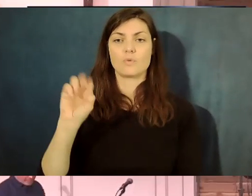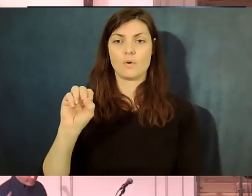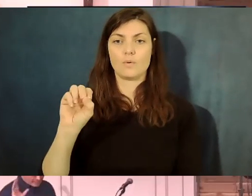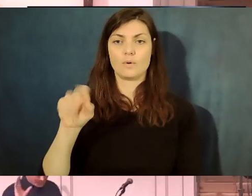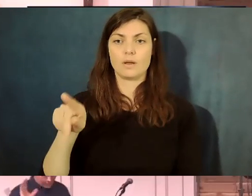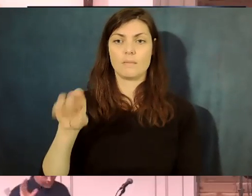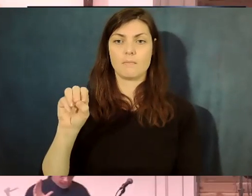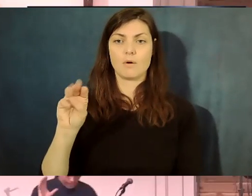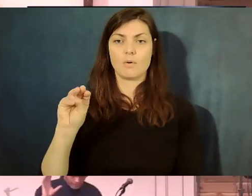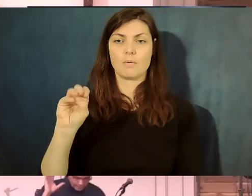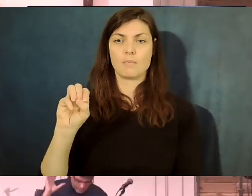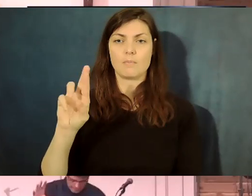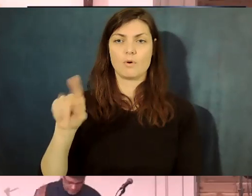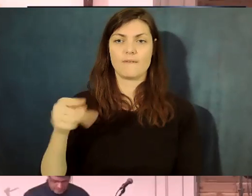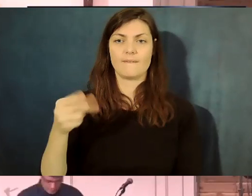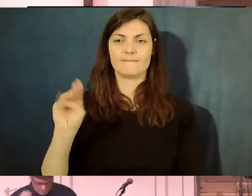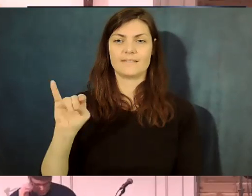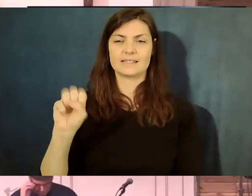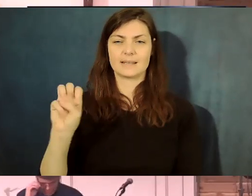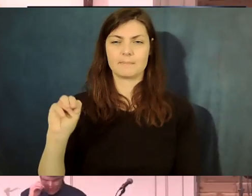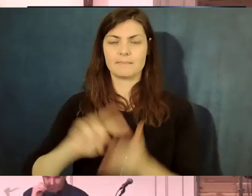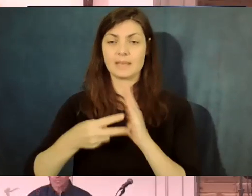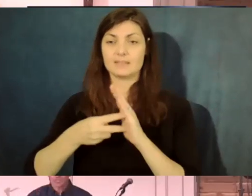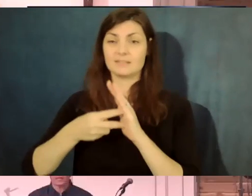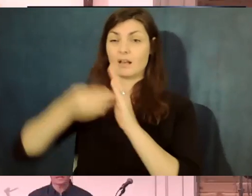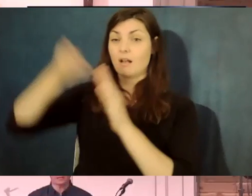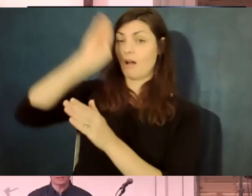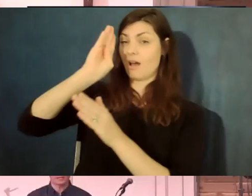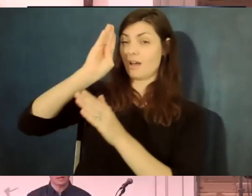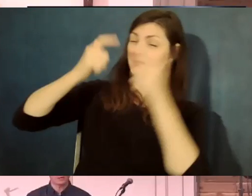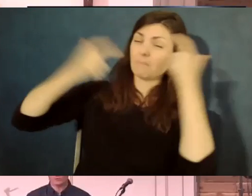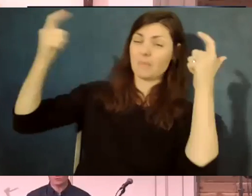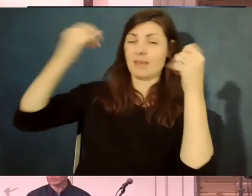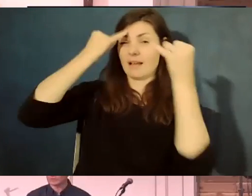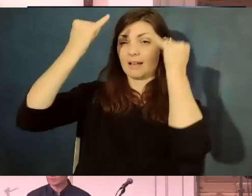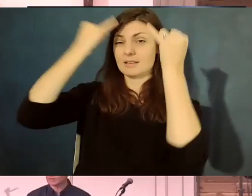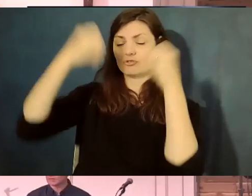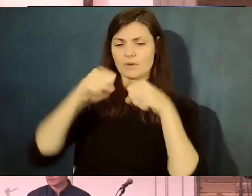explain God things in human terms. Why doesn't he just explain God things in God terms?